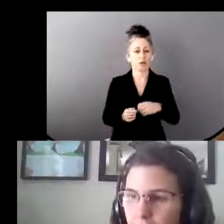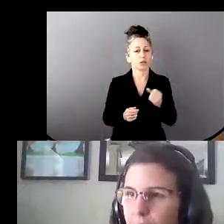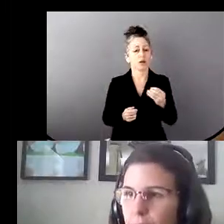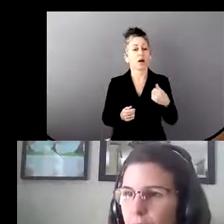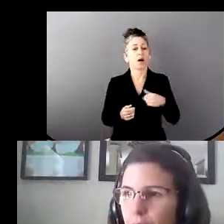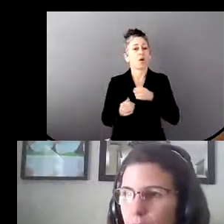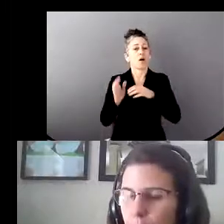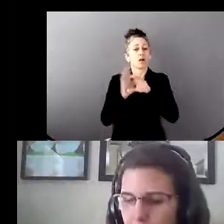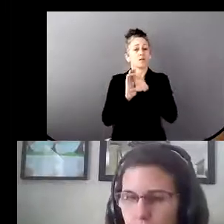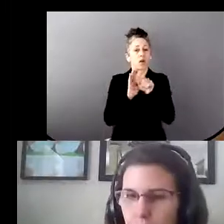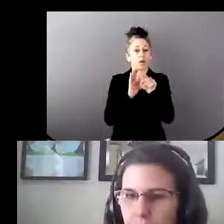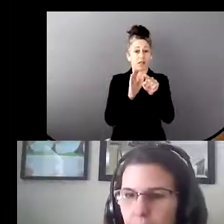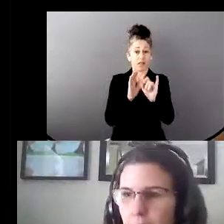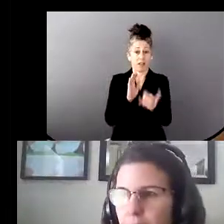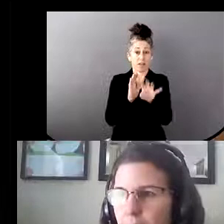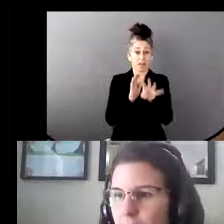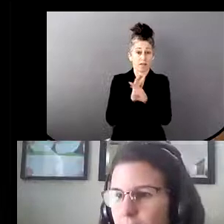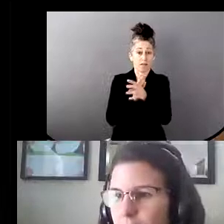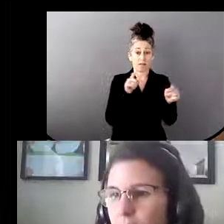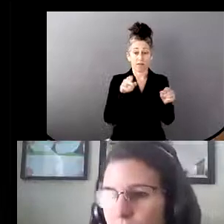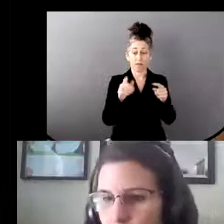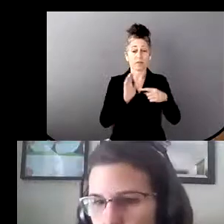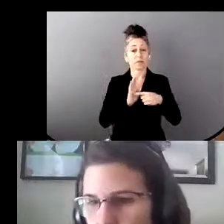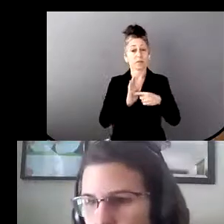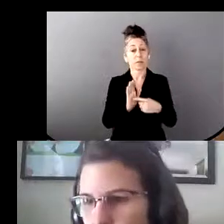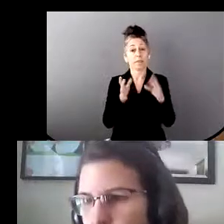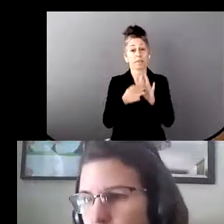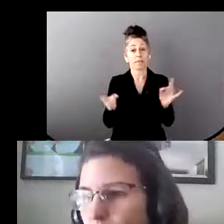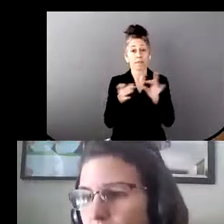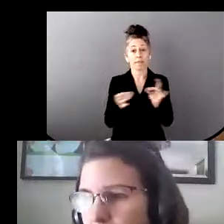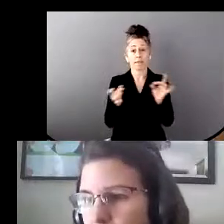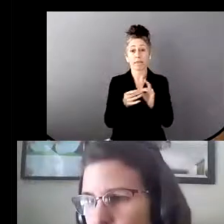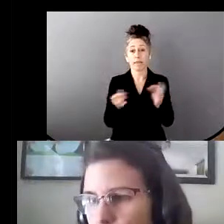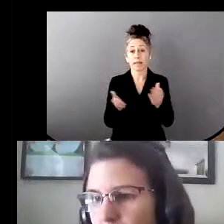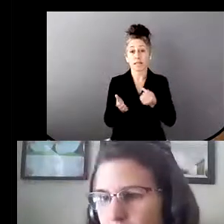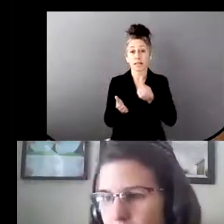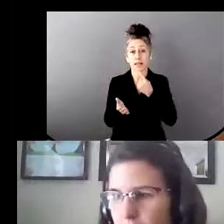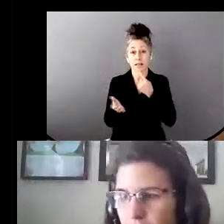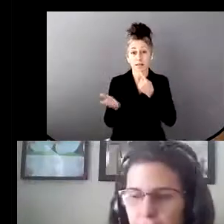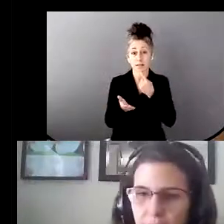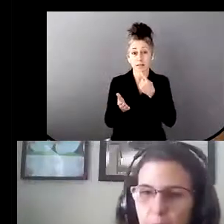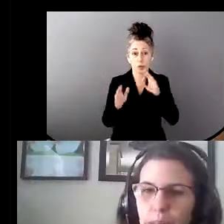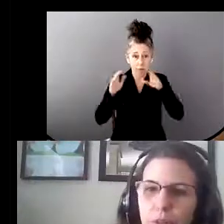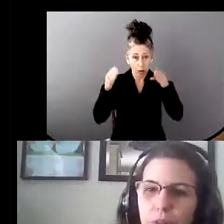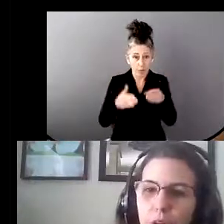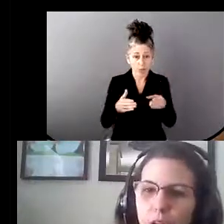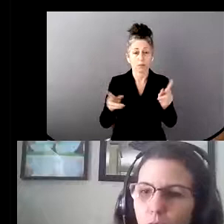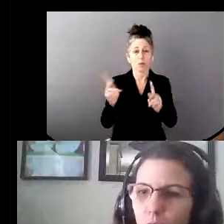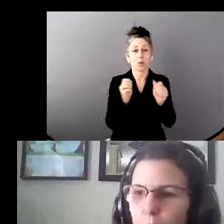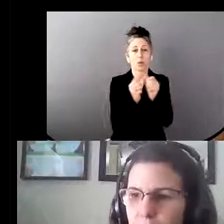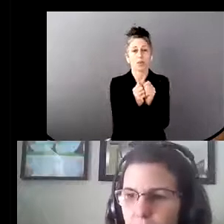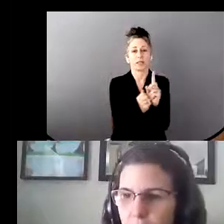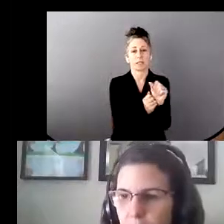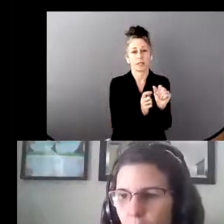about African Americans with disabilities tells this story, looking only at people with disabilities. And we use